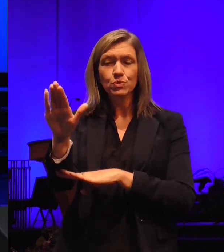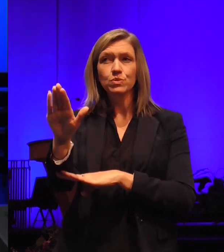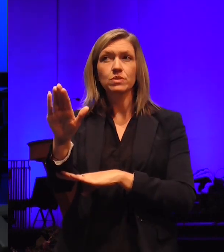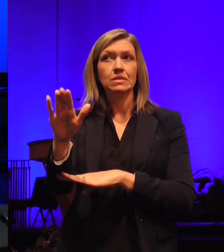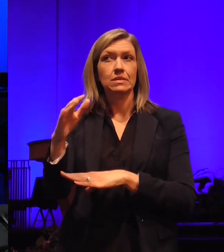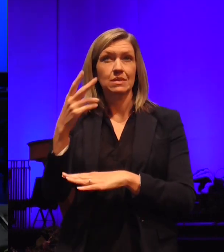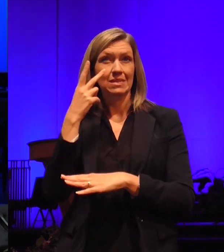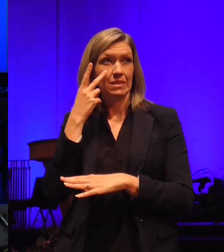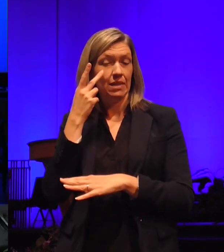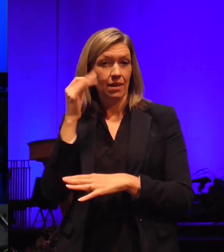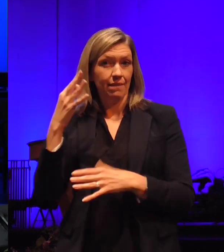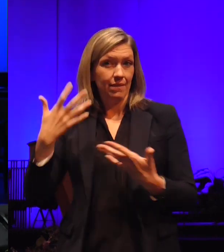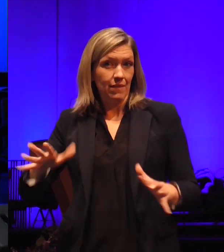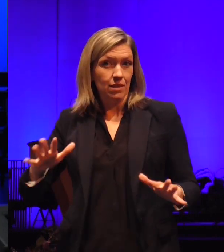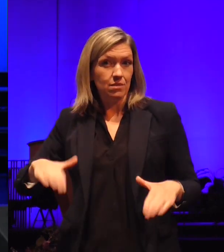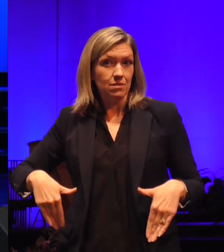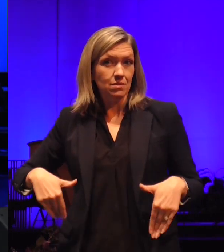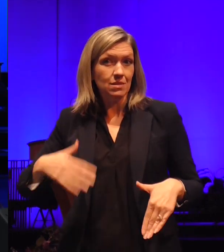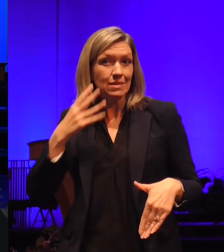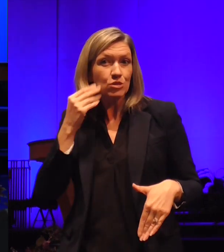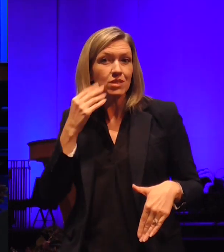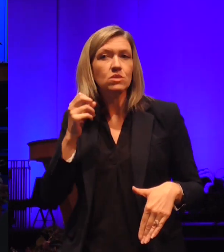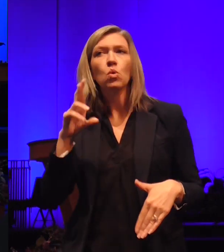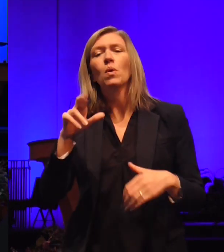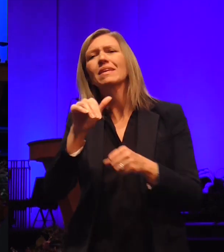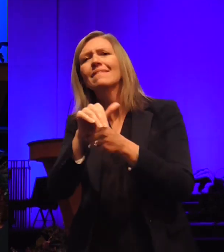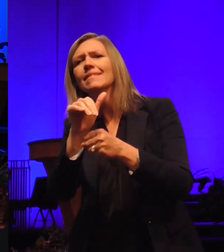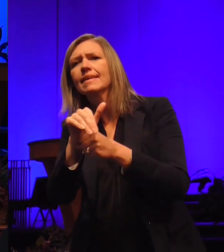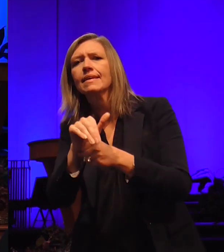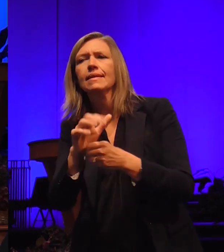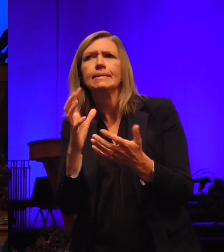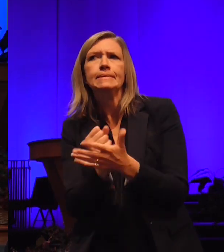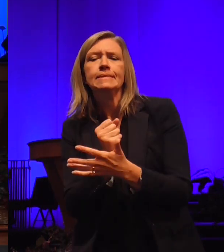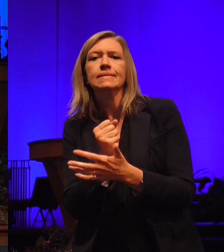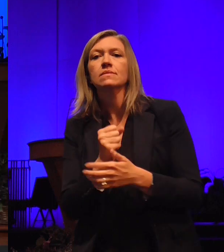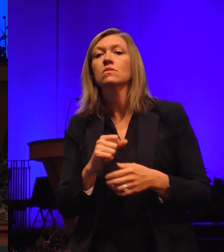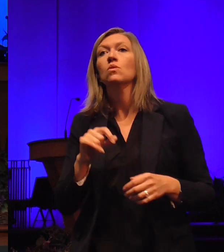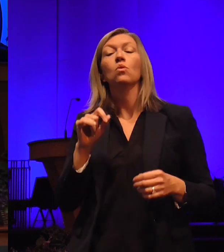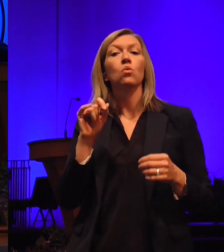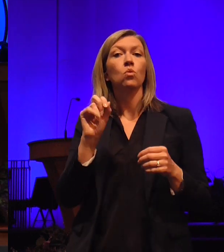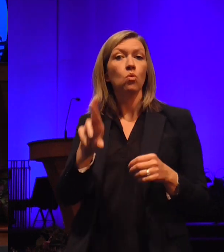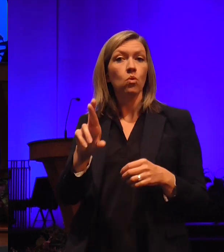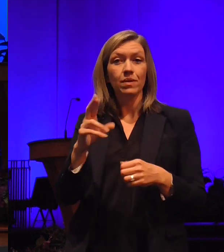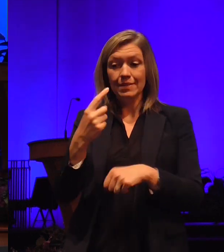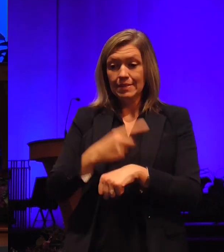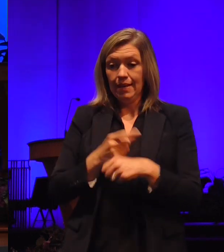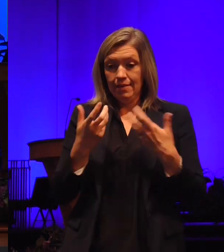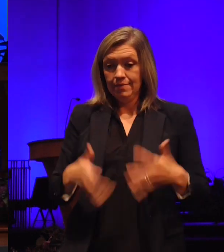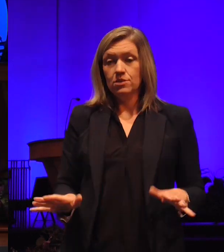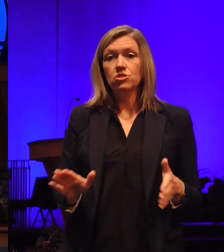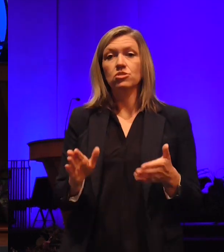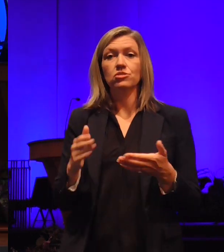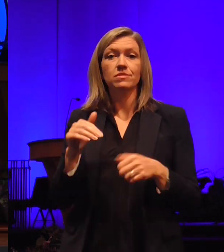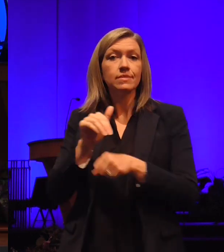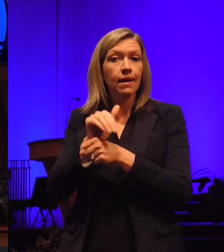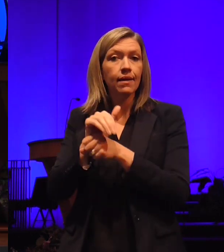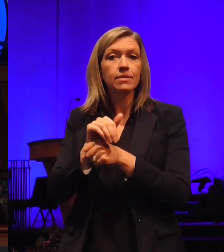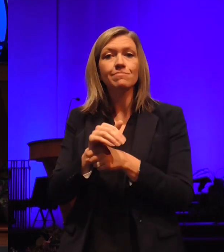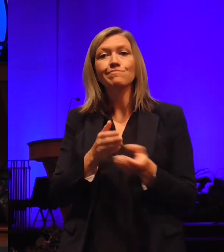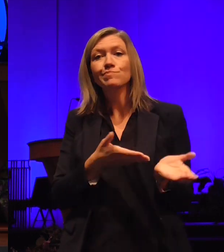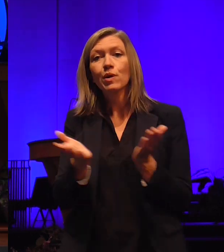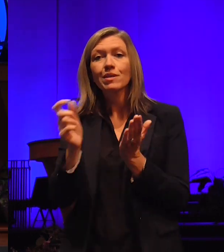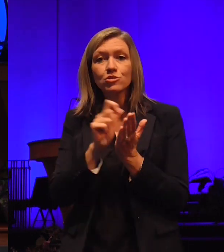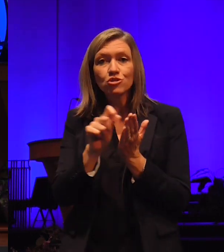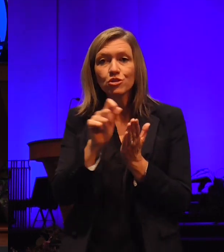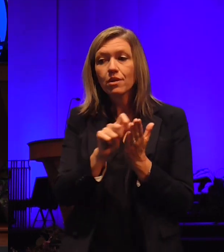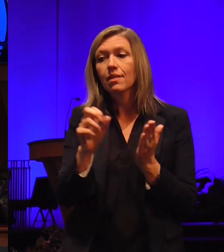think about what you need to do to get it in the evening. Or at the end of the day, pull out a journal, something to write around, to